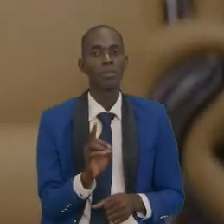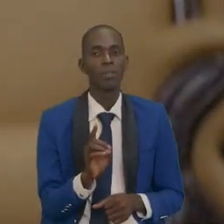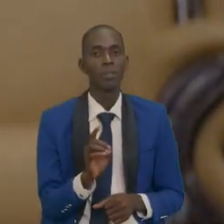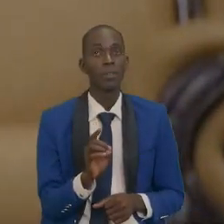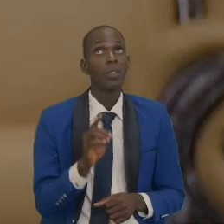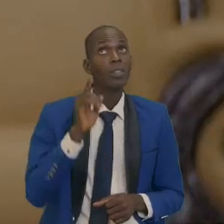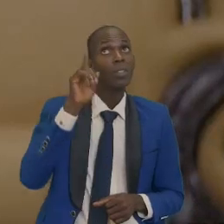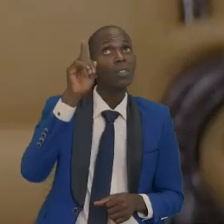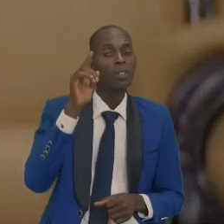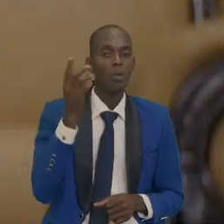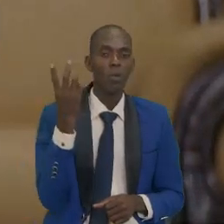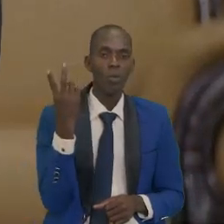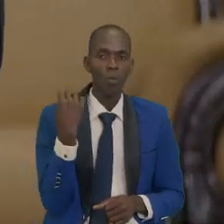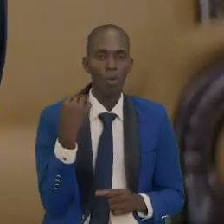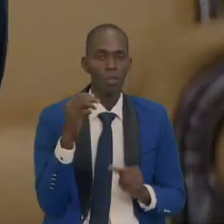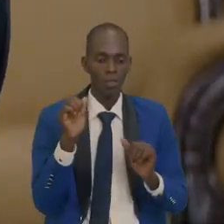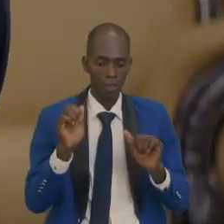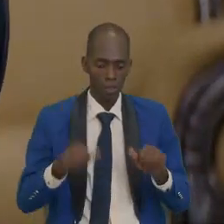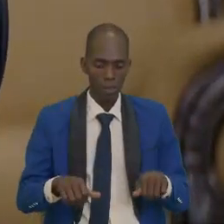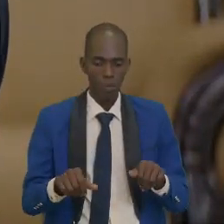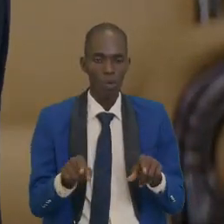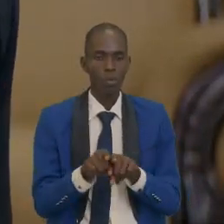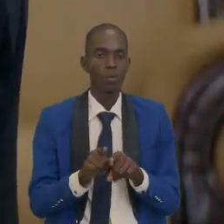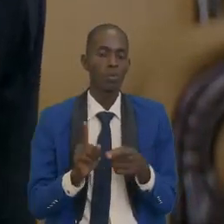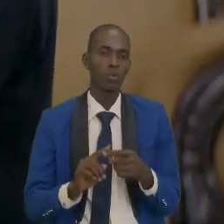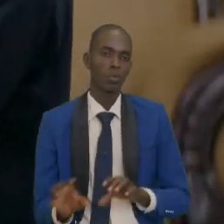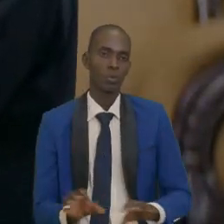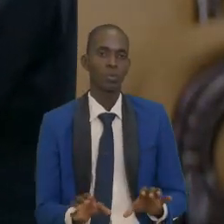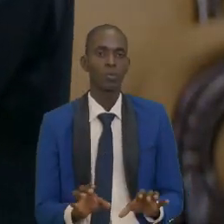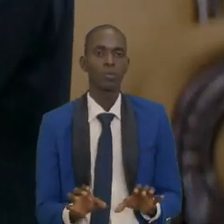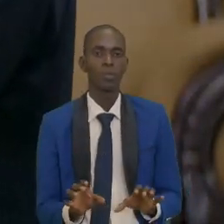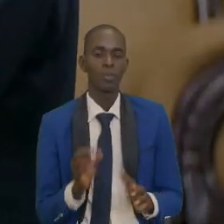he was able also to perform